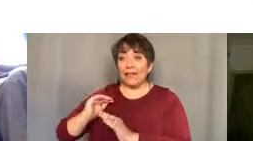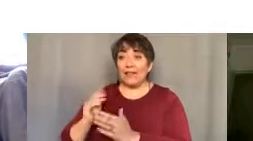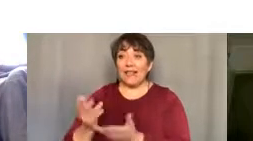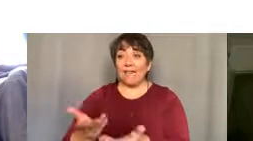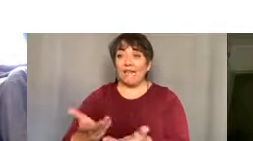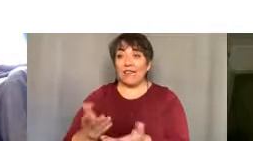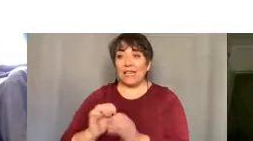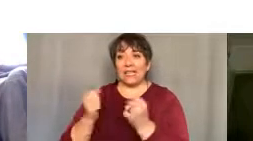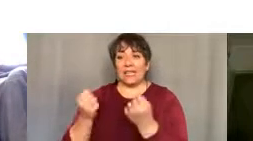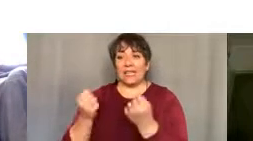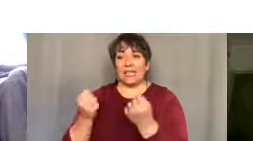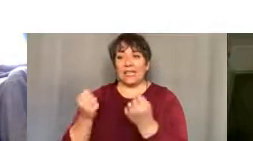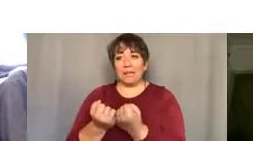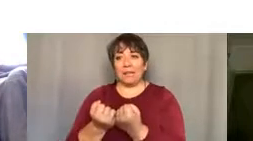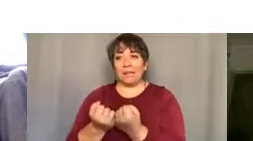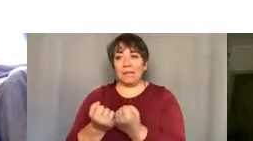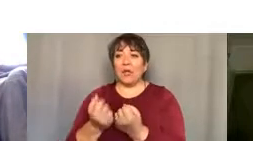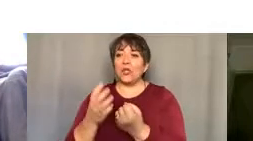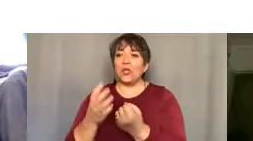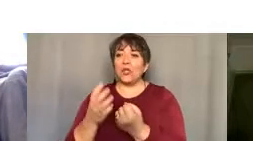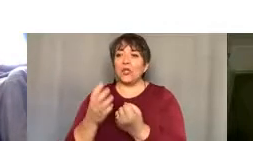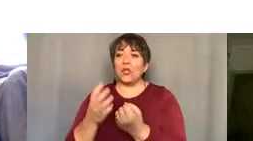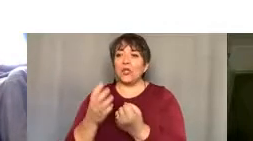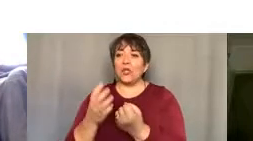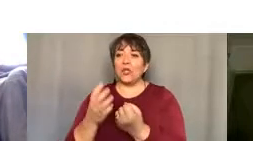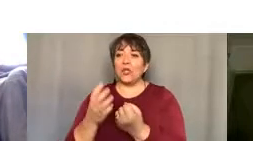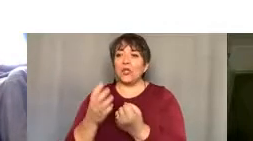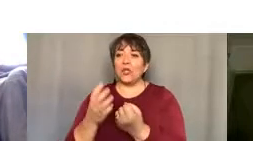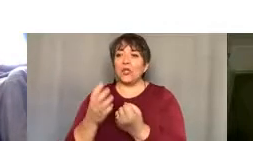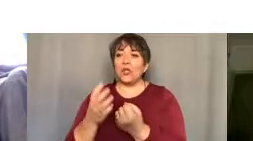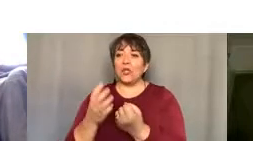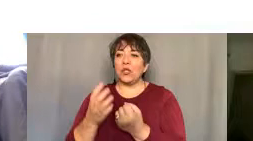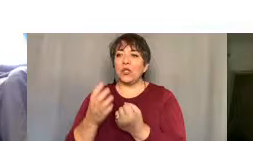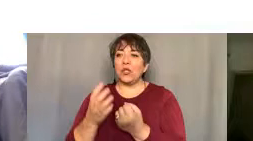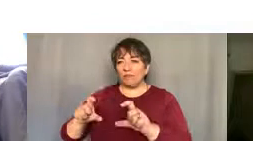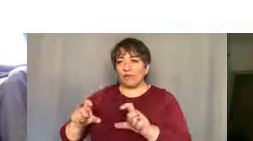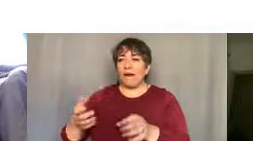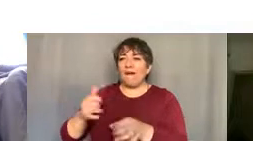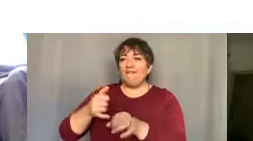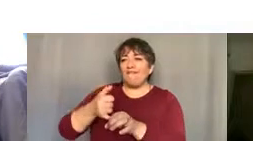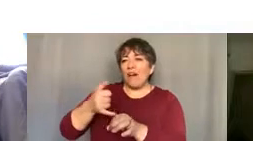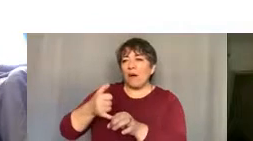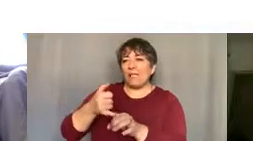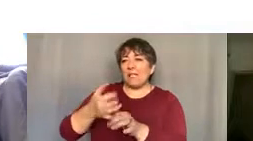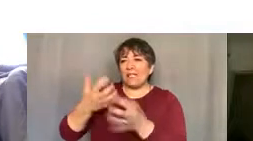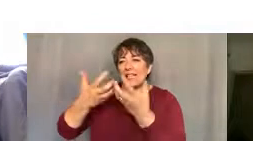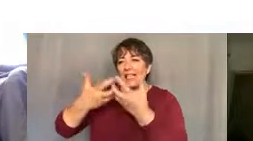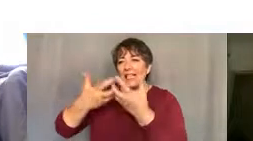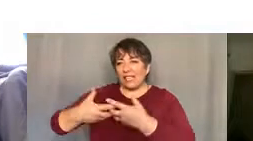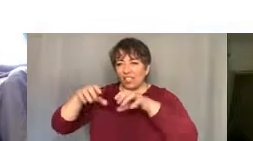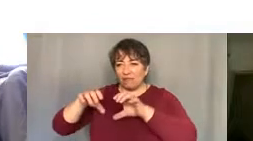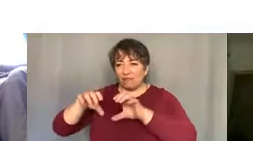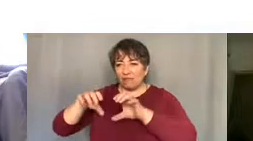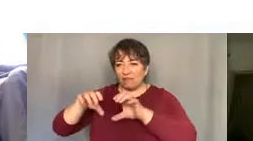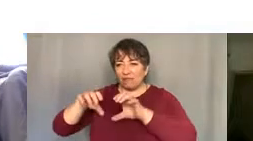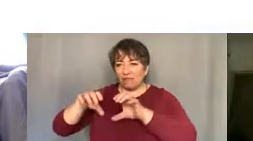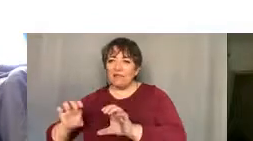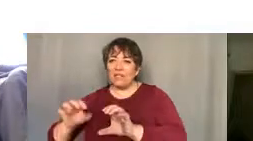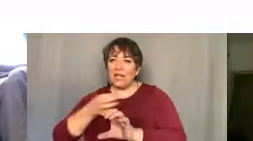team, who is basically mostly made up of pharmacists and technicians, so mostly registered staff. We work